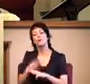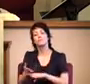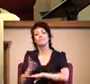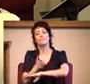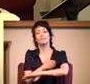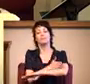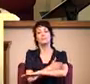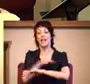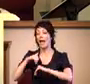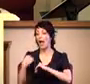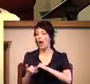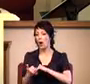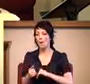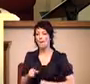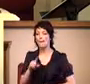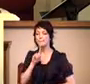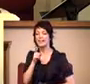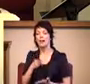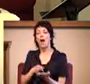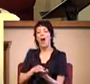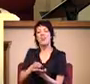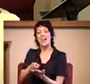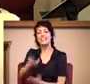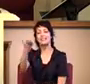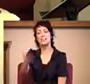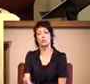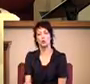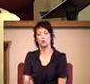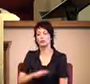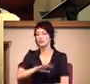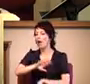in the presence of God in all things and at all times. Amen? Amen?